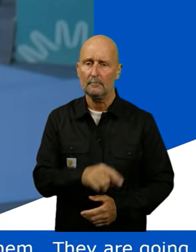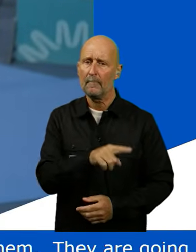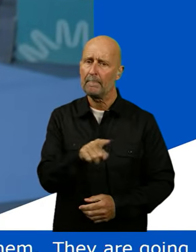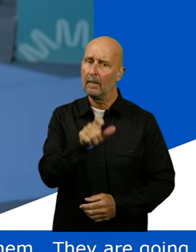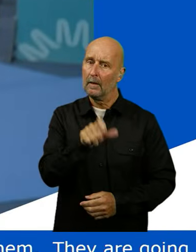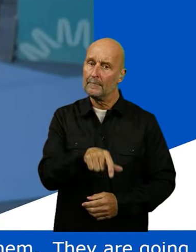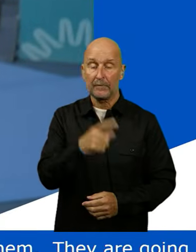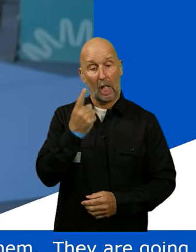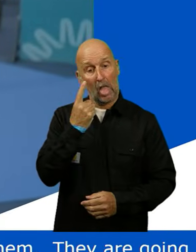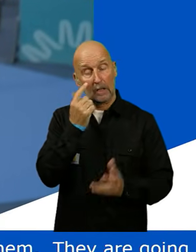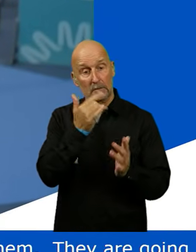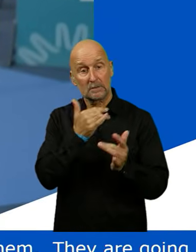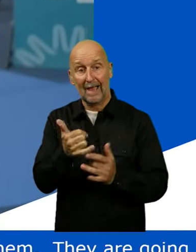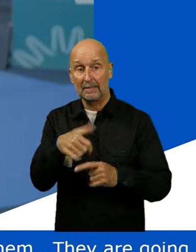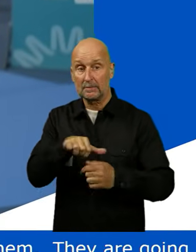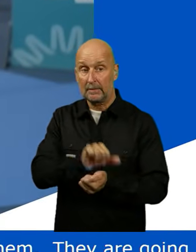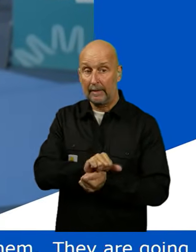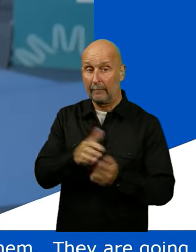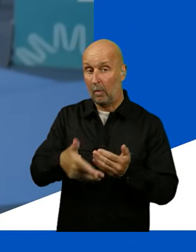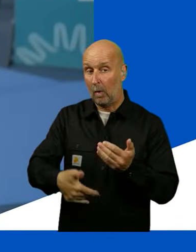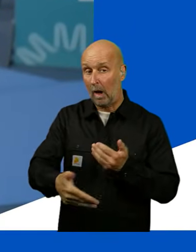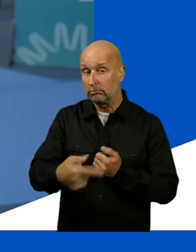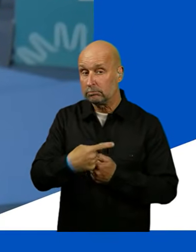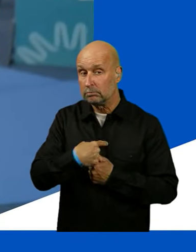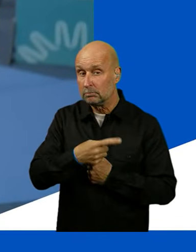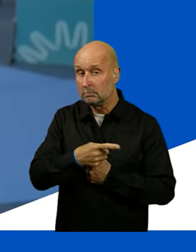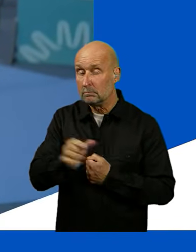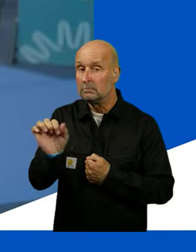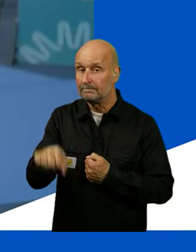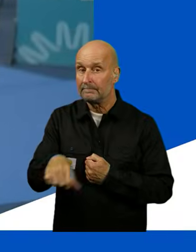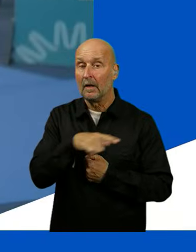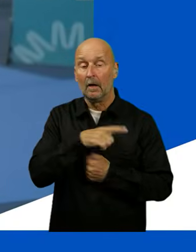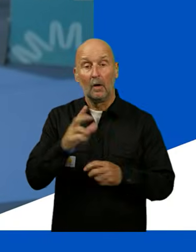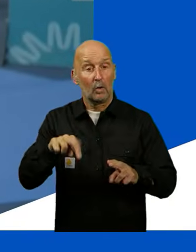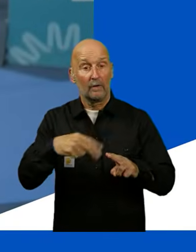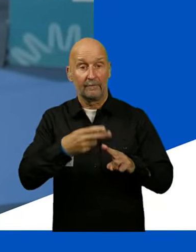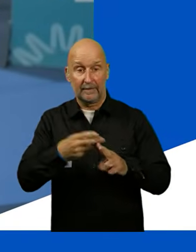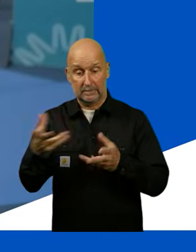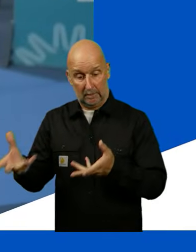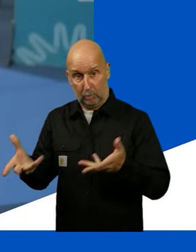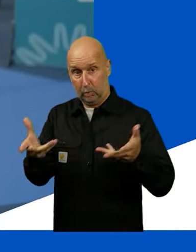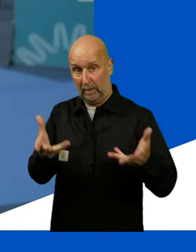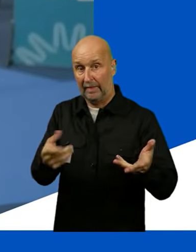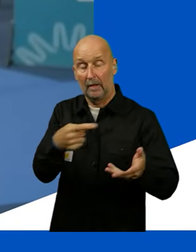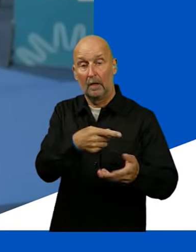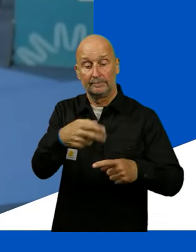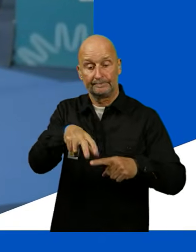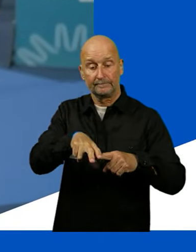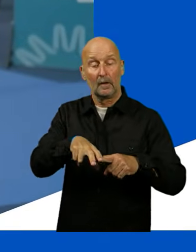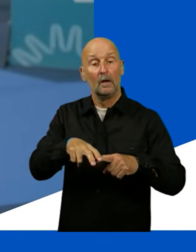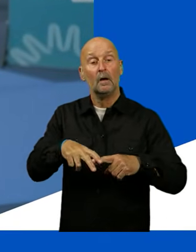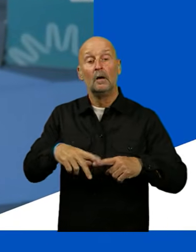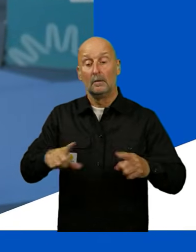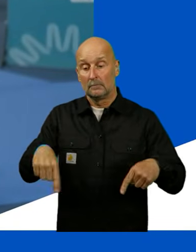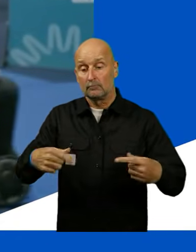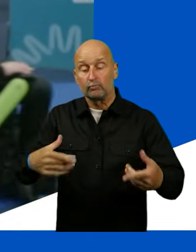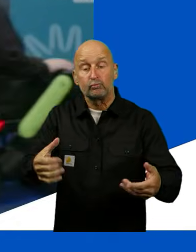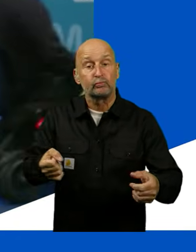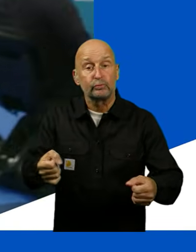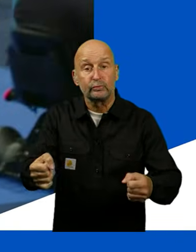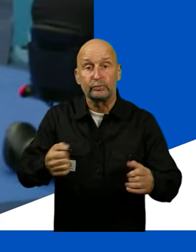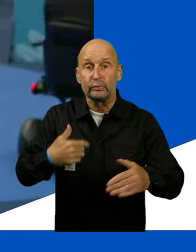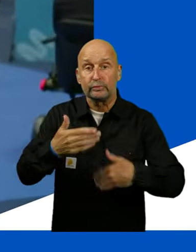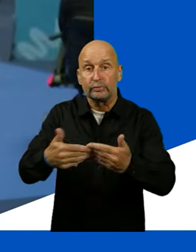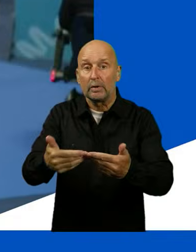road test it for a while to make sure it fits their needs? Absolutely, yeah. We'll go out and visit them with the product. They get to road test it there and then to ensure that it's